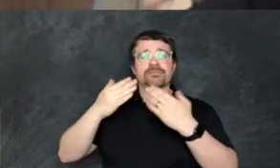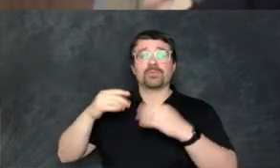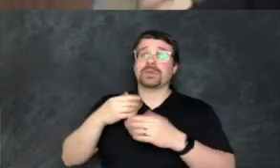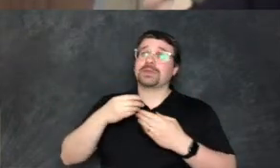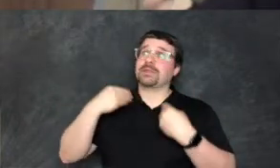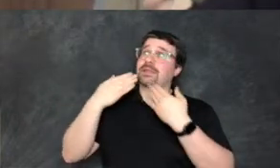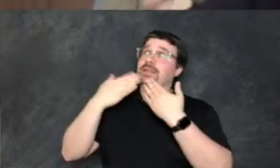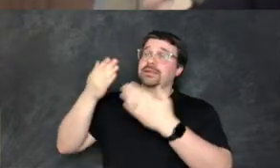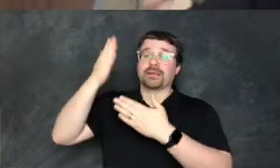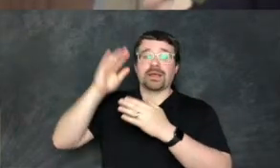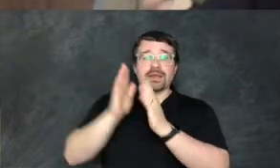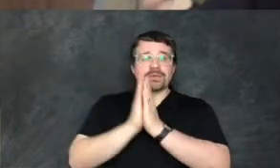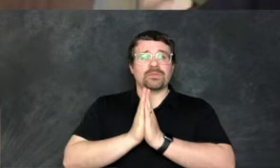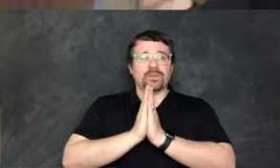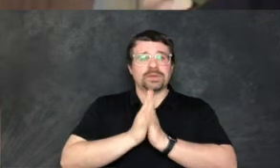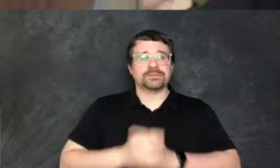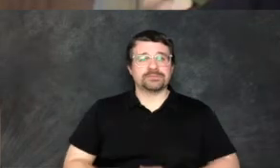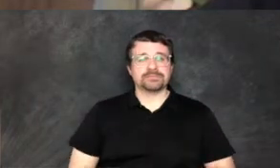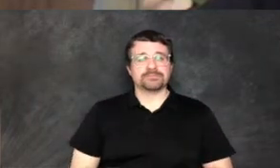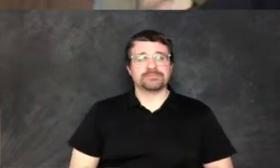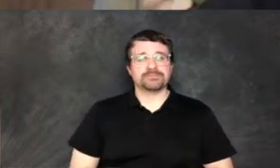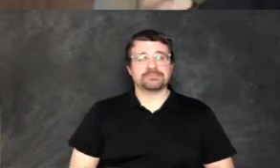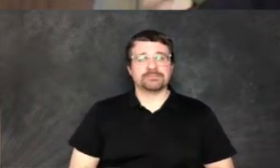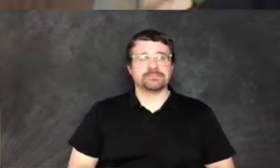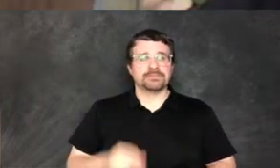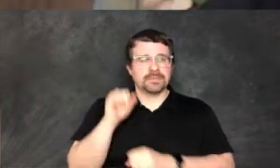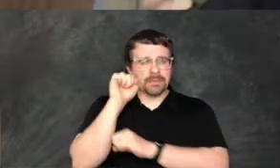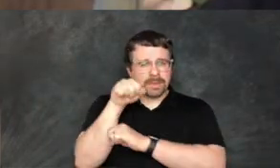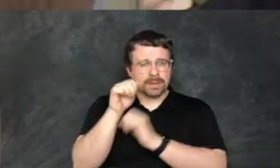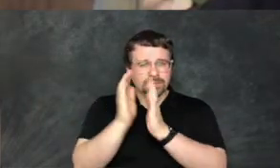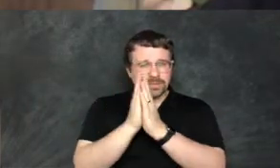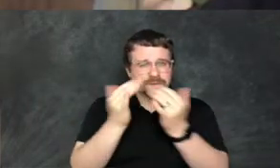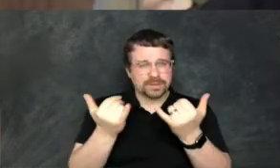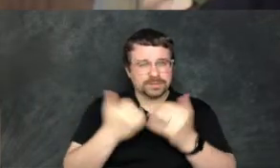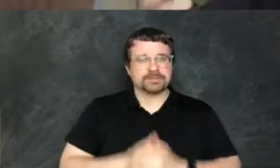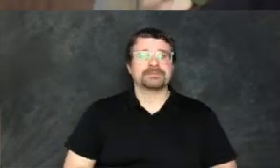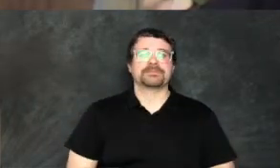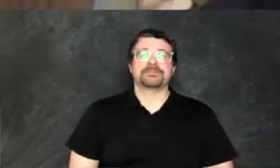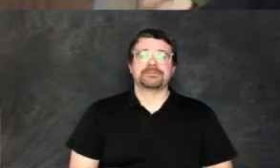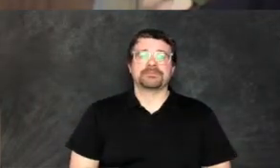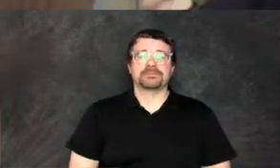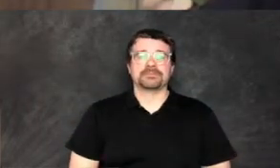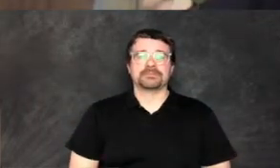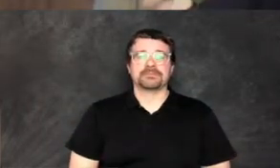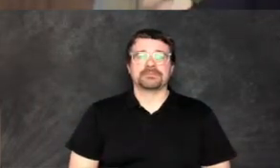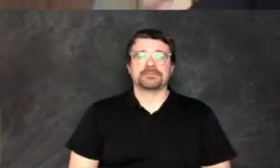give thanks to God with our prayers. Let us bow our heads.